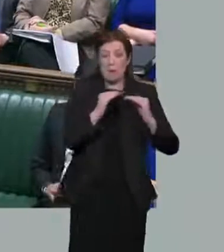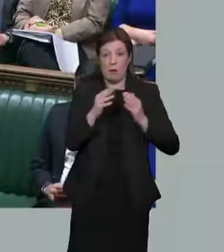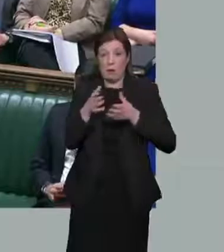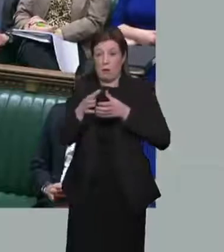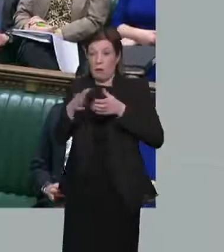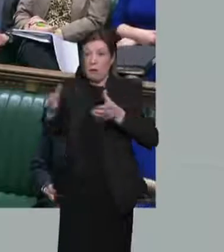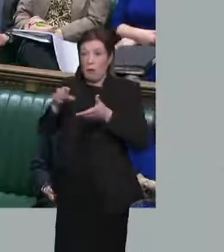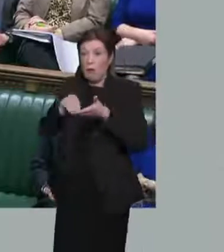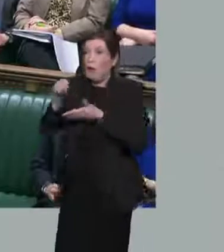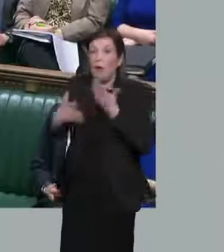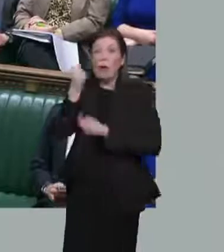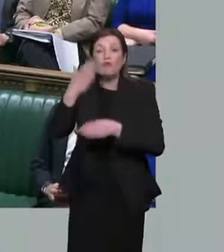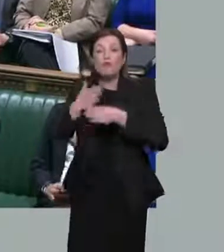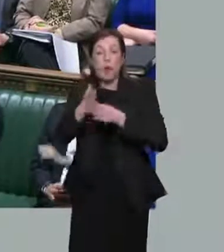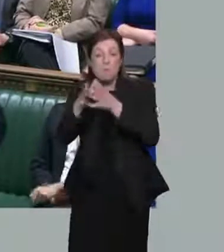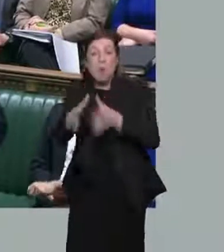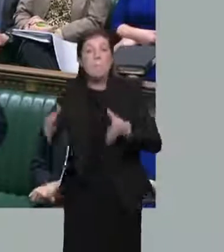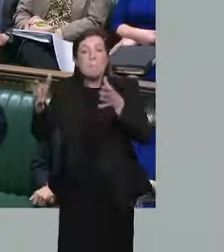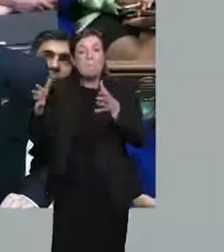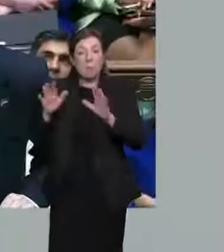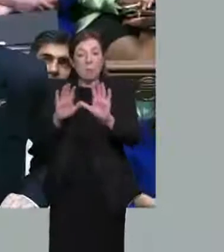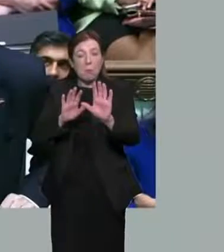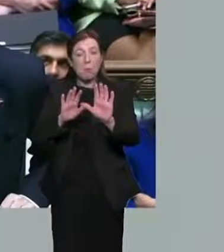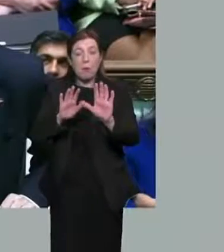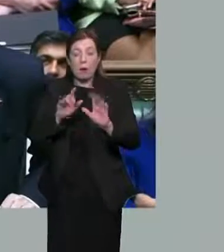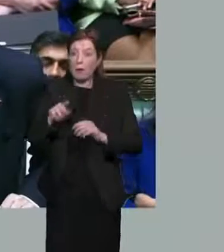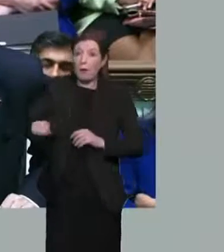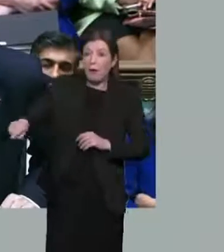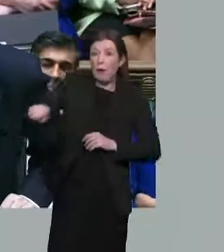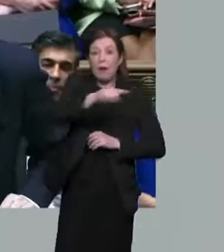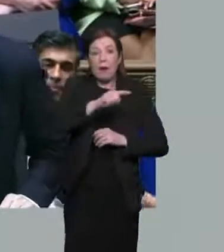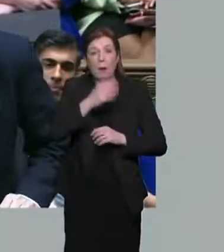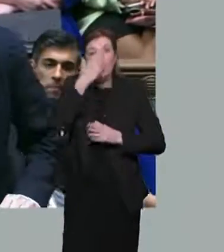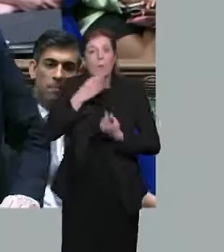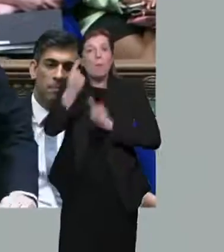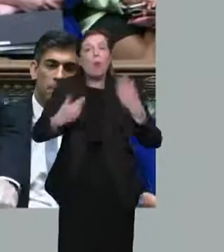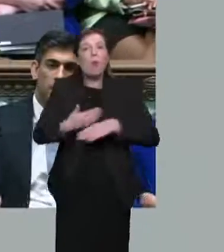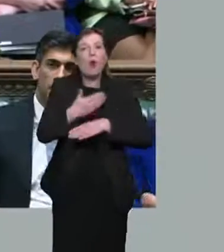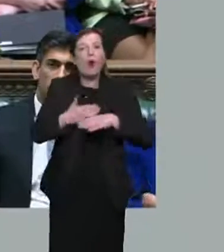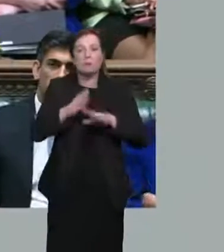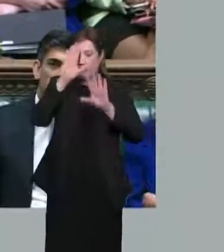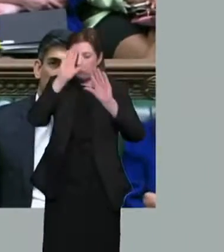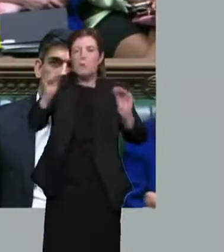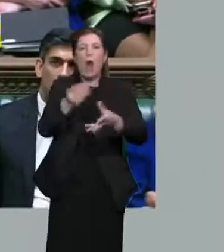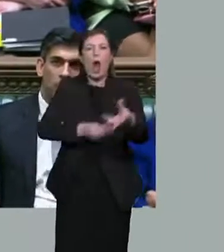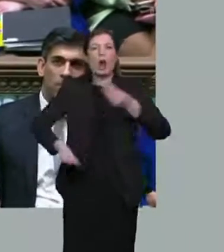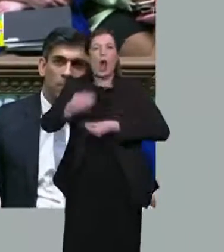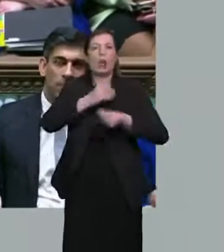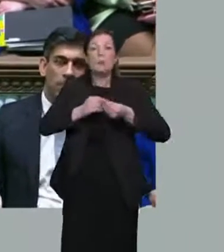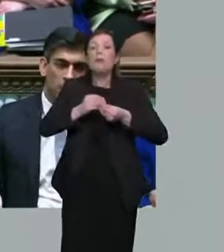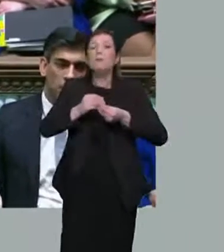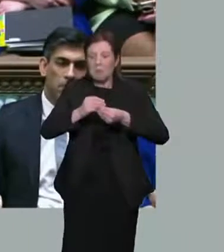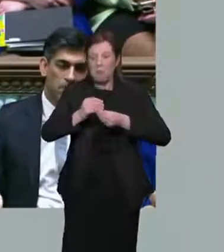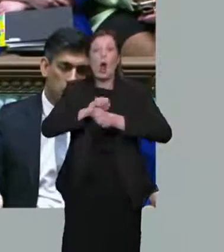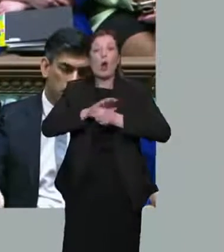people on the payroll, Mr. Speaker. And the best assurance we can give workers around the country is that the economy is now bigger than it was before